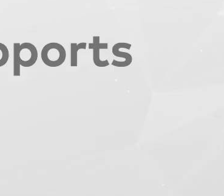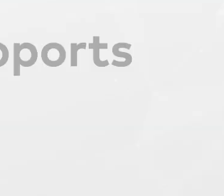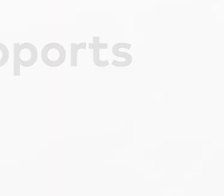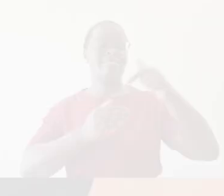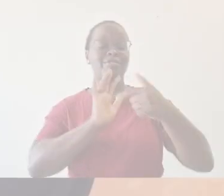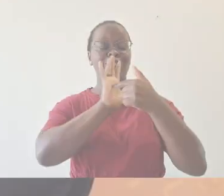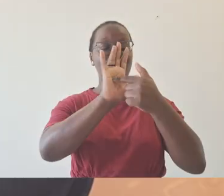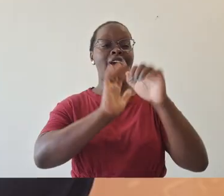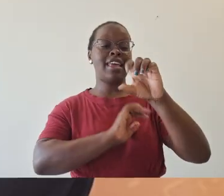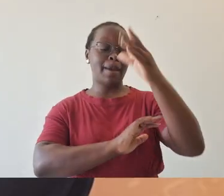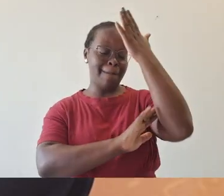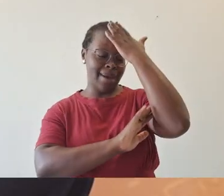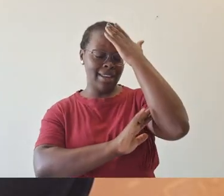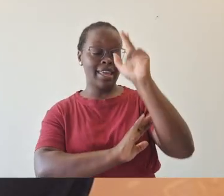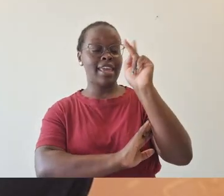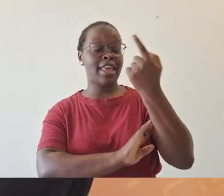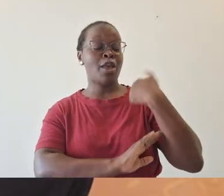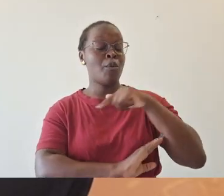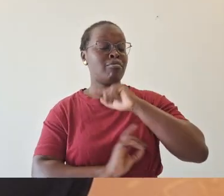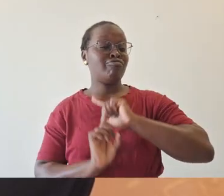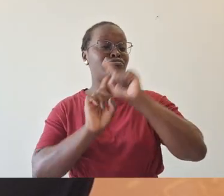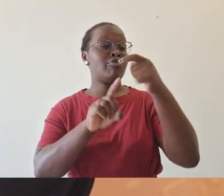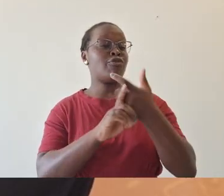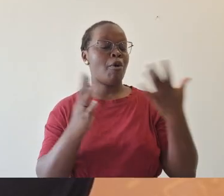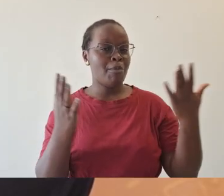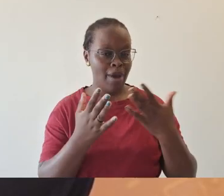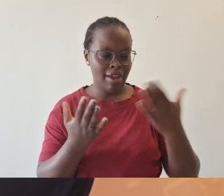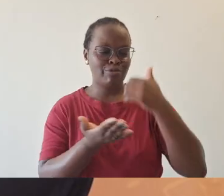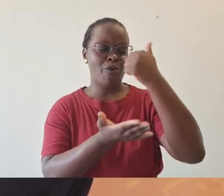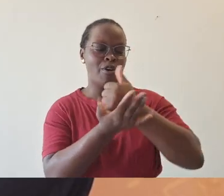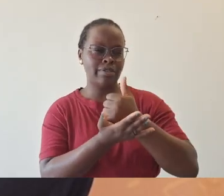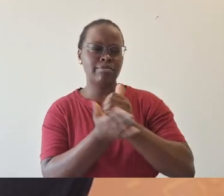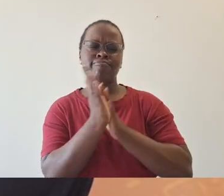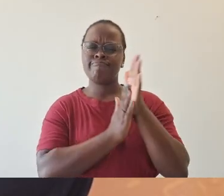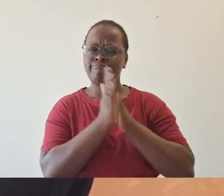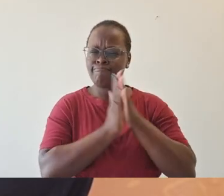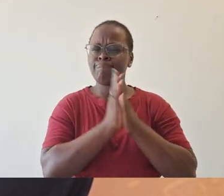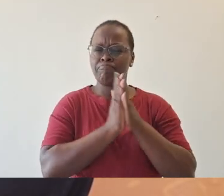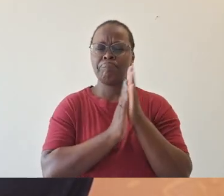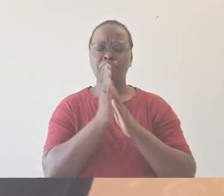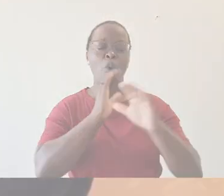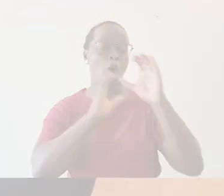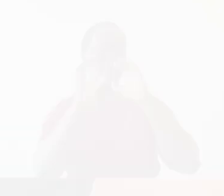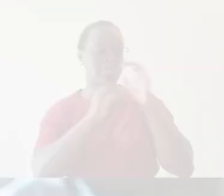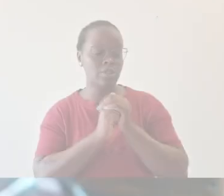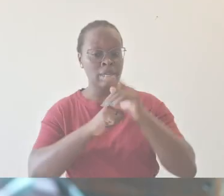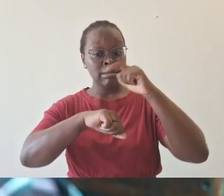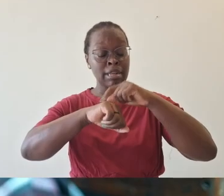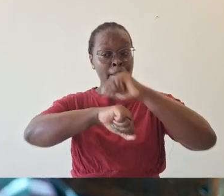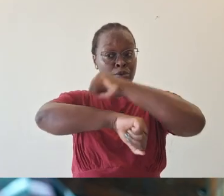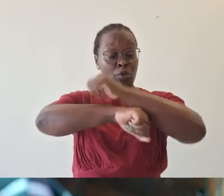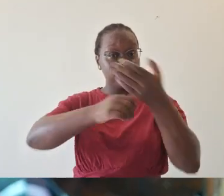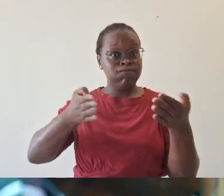Welcome to this edition of EdTech Mondays Kenya. We are coming to you from our studio with an insightful conversation lined up. Now,